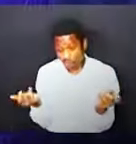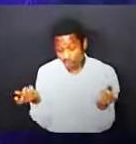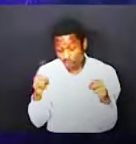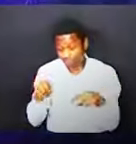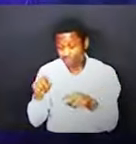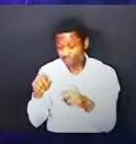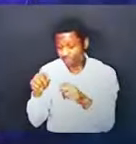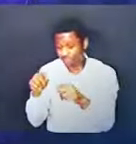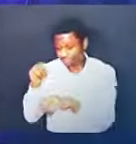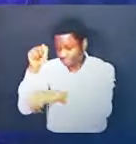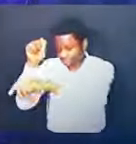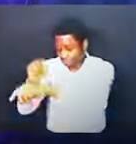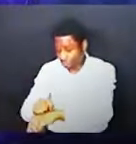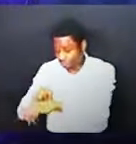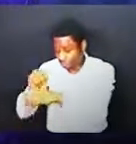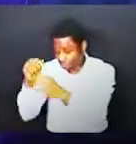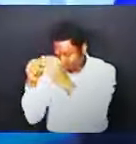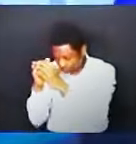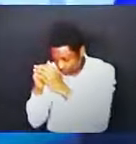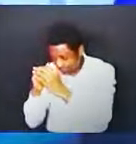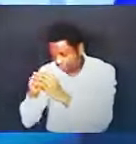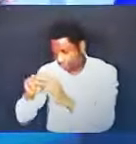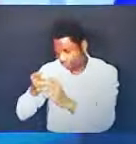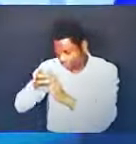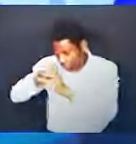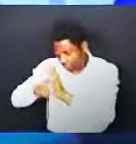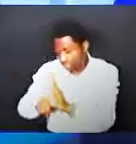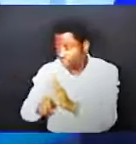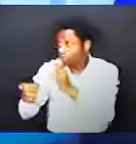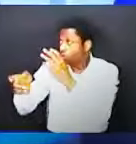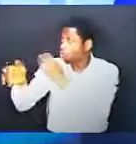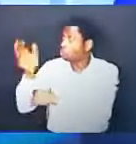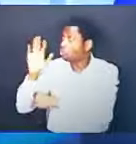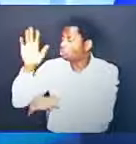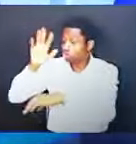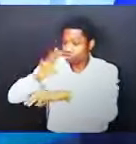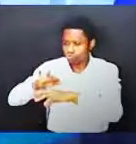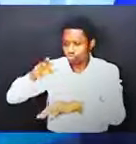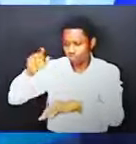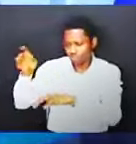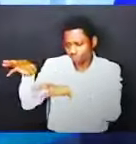the glory of the Lord filled the temple and Moses couldn't enter.